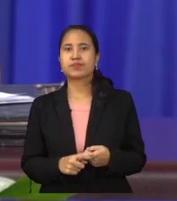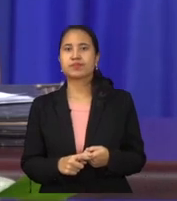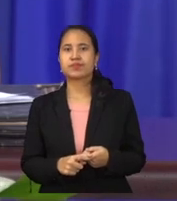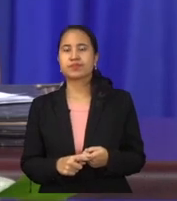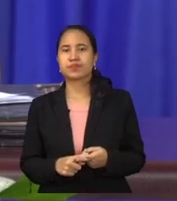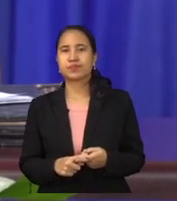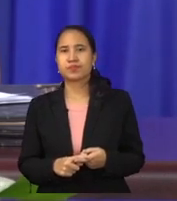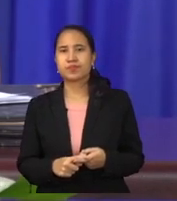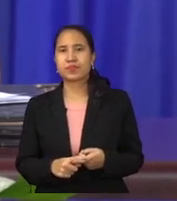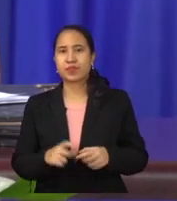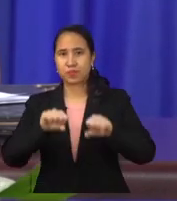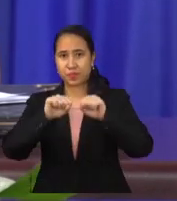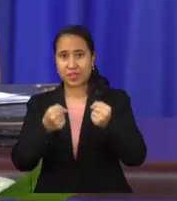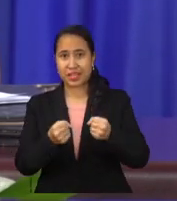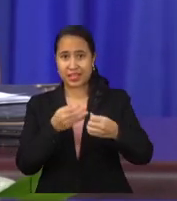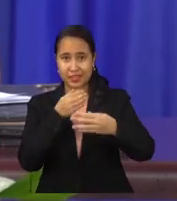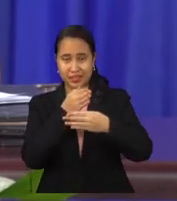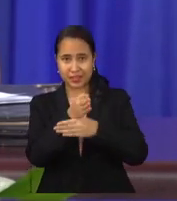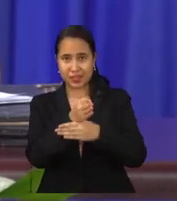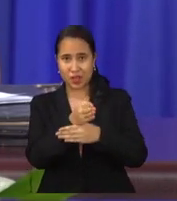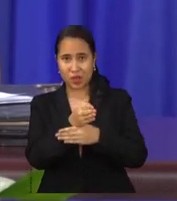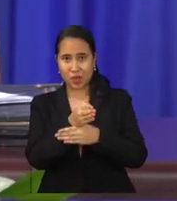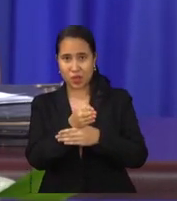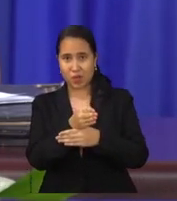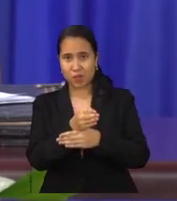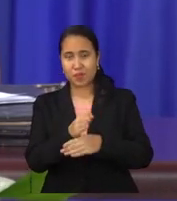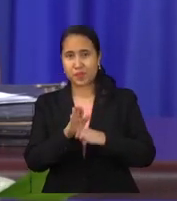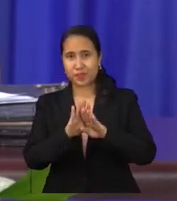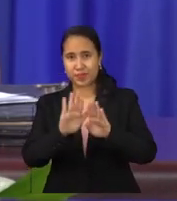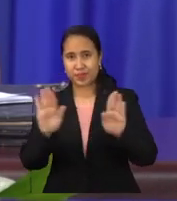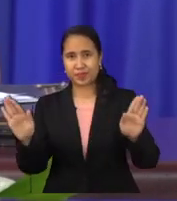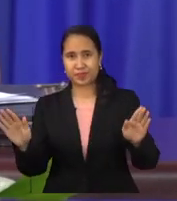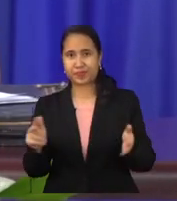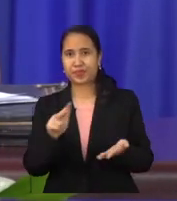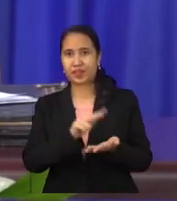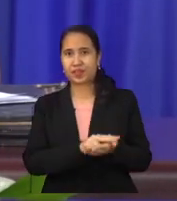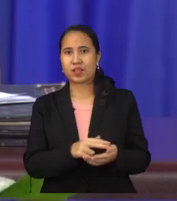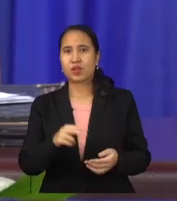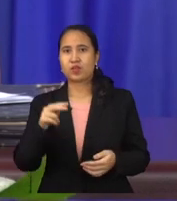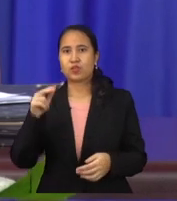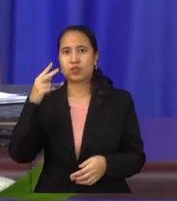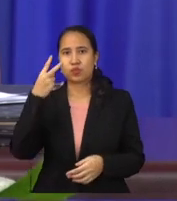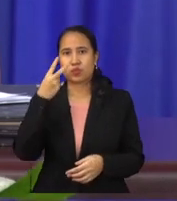They violated the right to judicial protection embodied in Article 25 of the